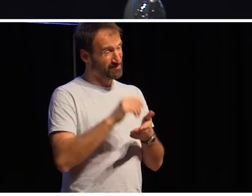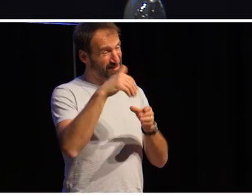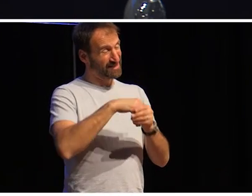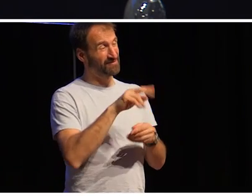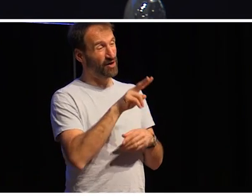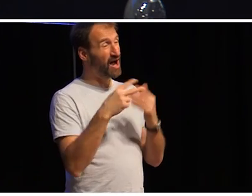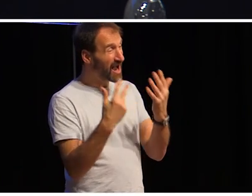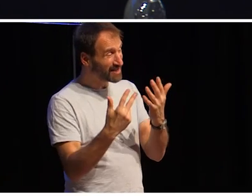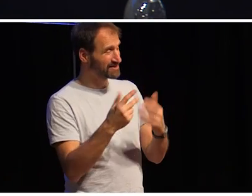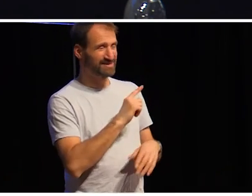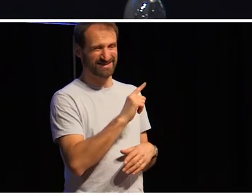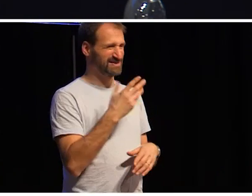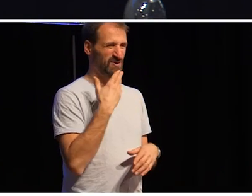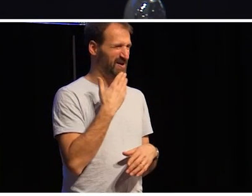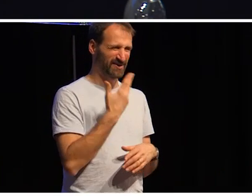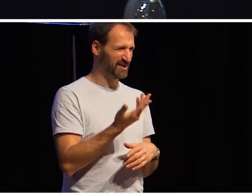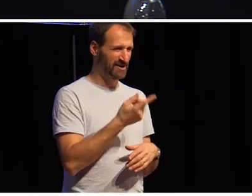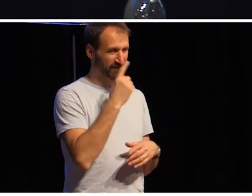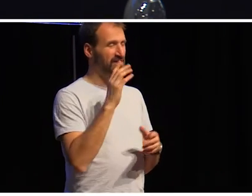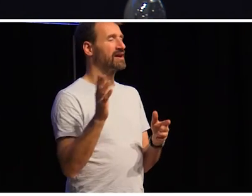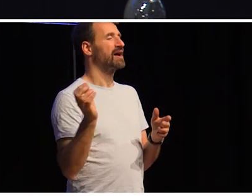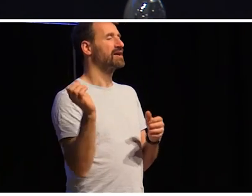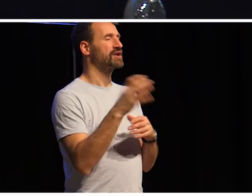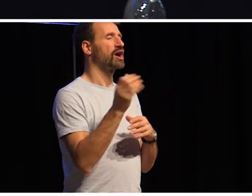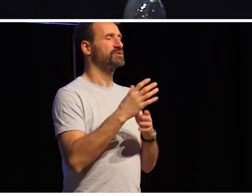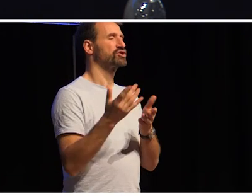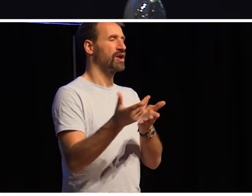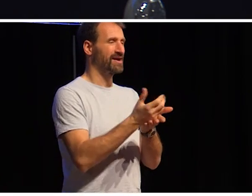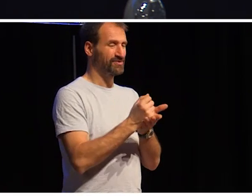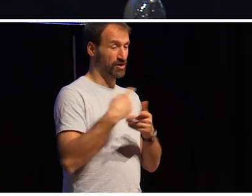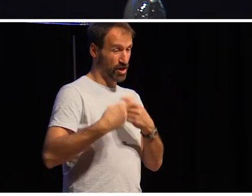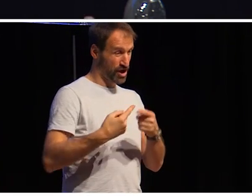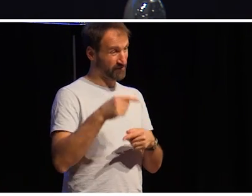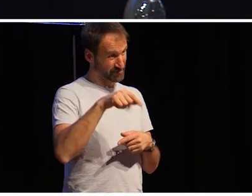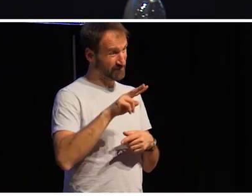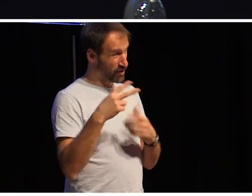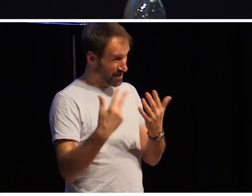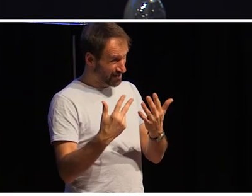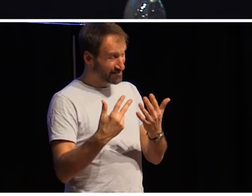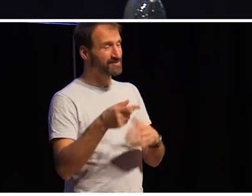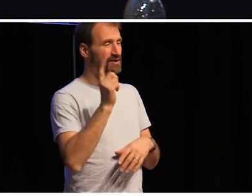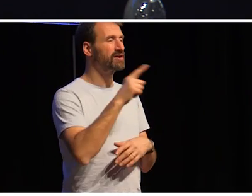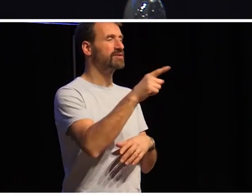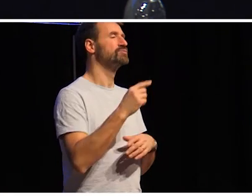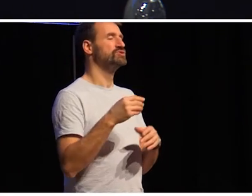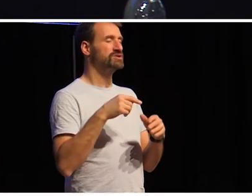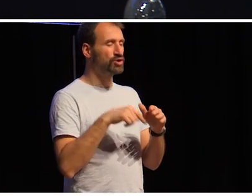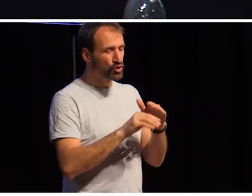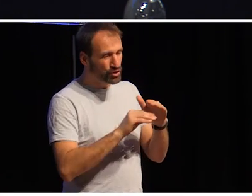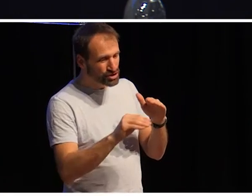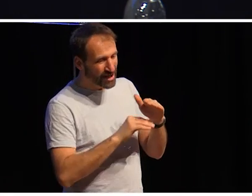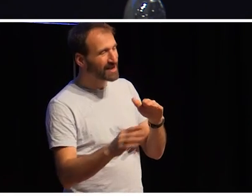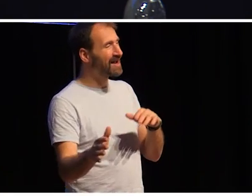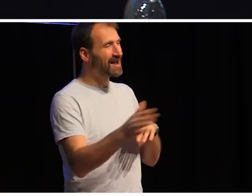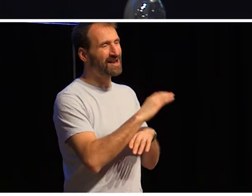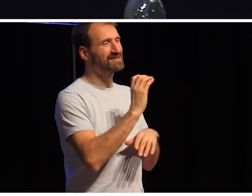runs from V8, you get a callback telling you to clean up your underlying C++ objects. However, if the script